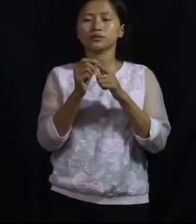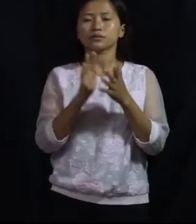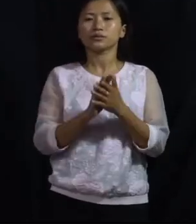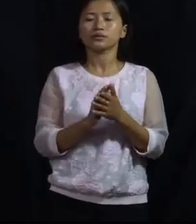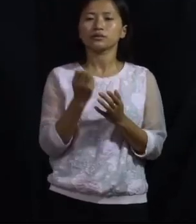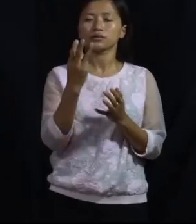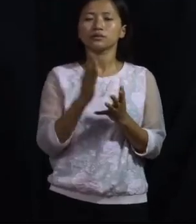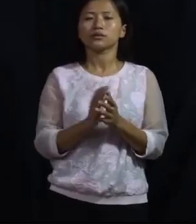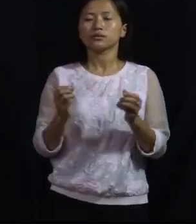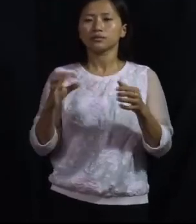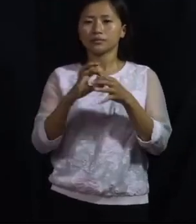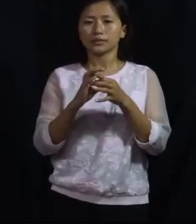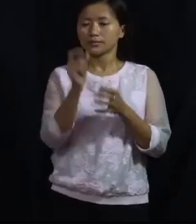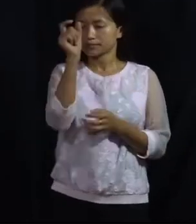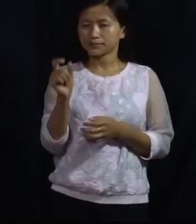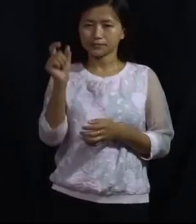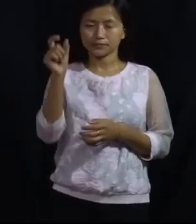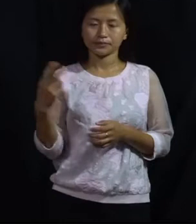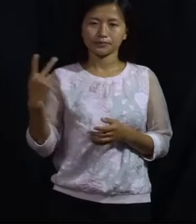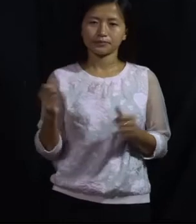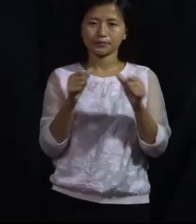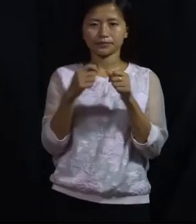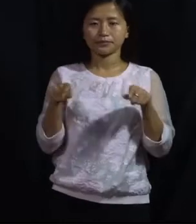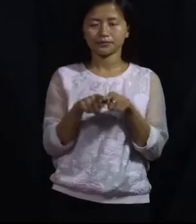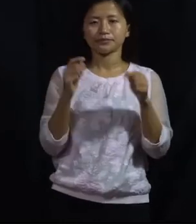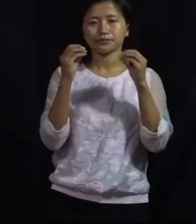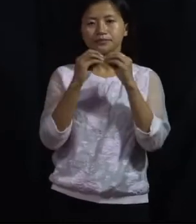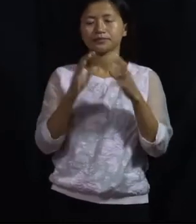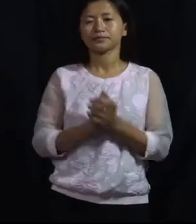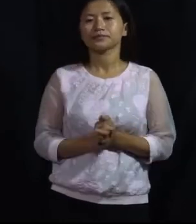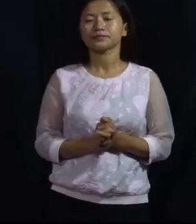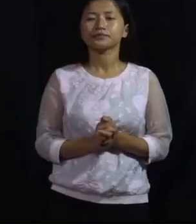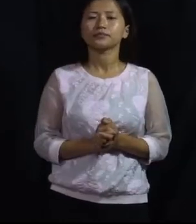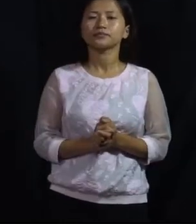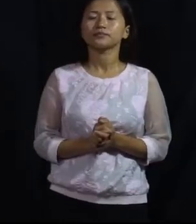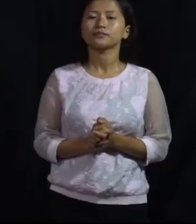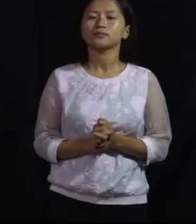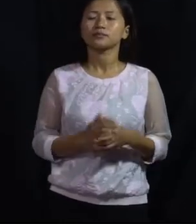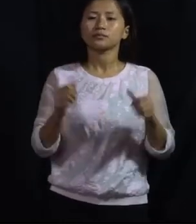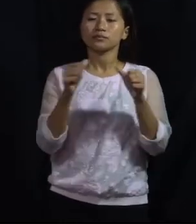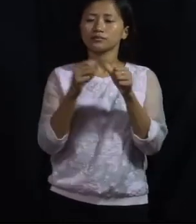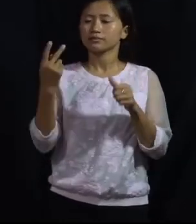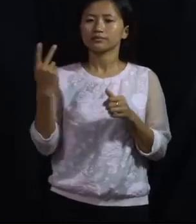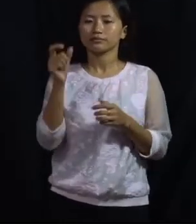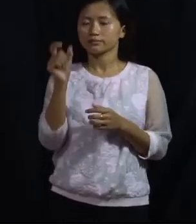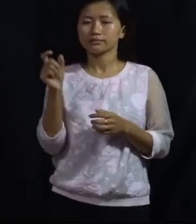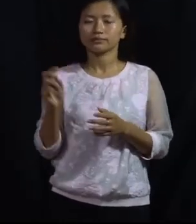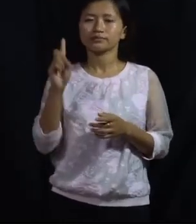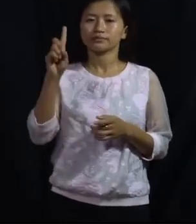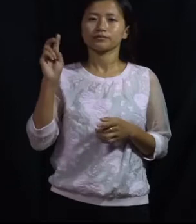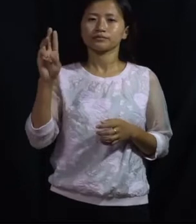of partner A and B. So partner A has